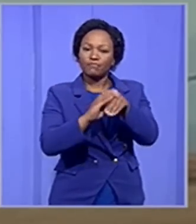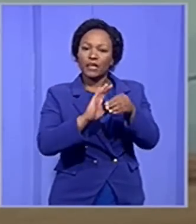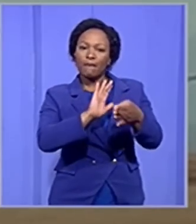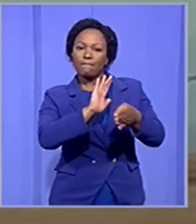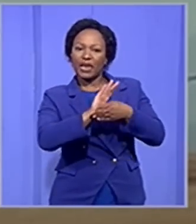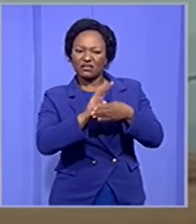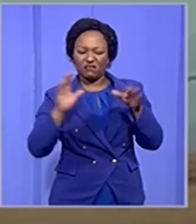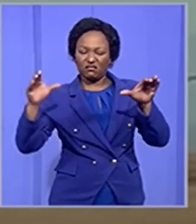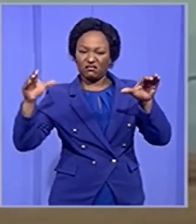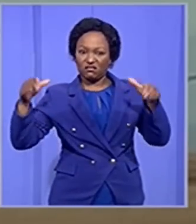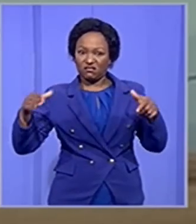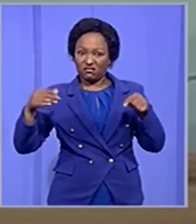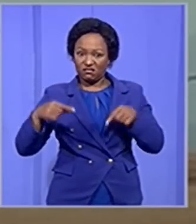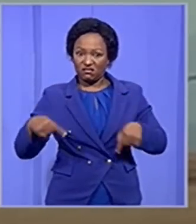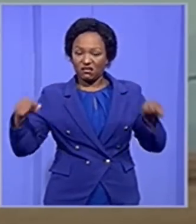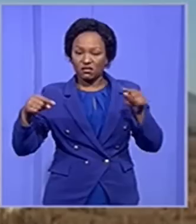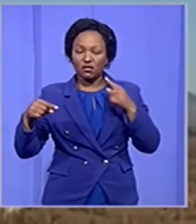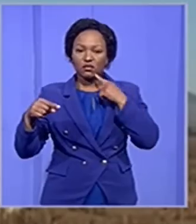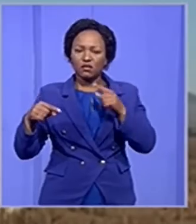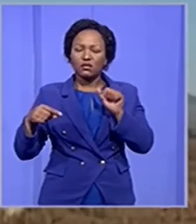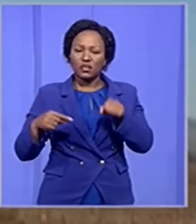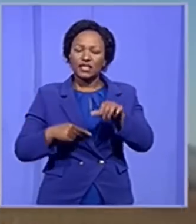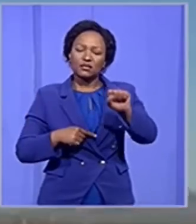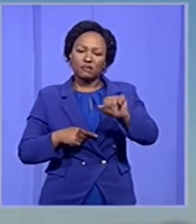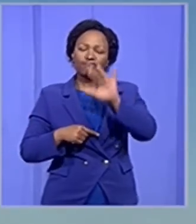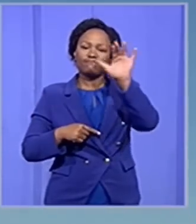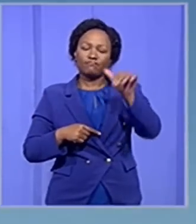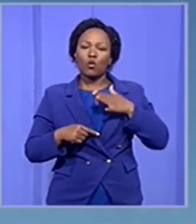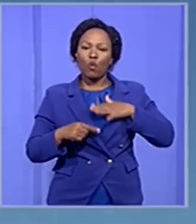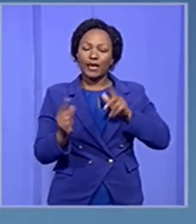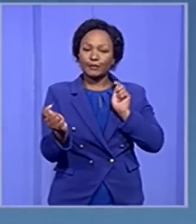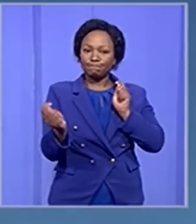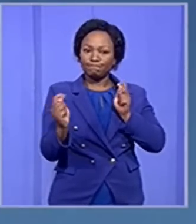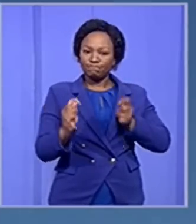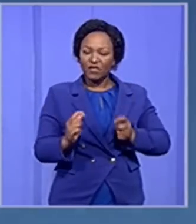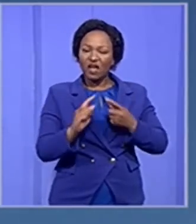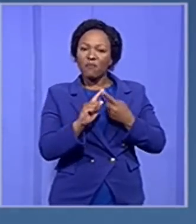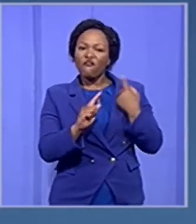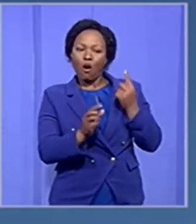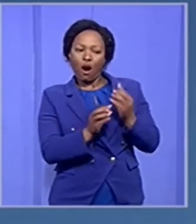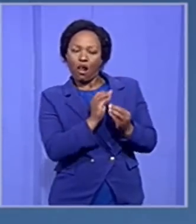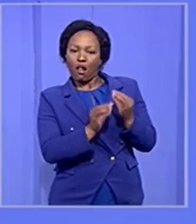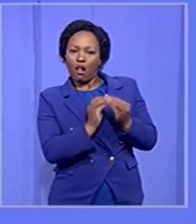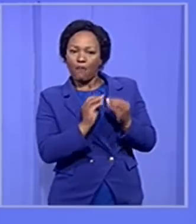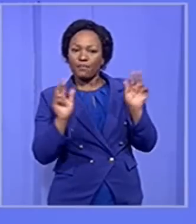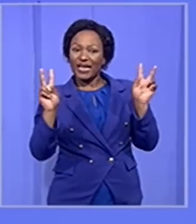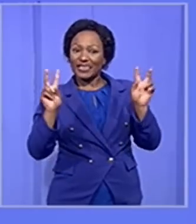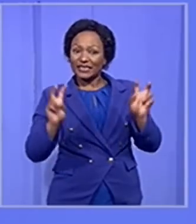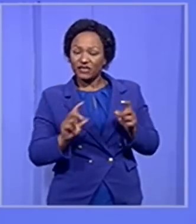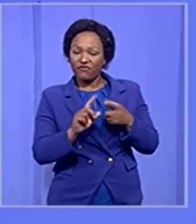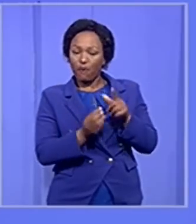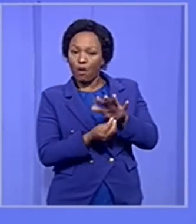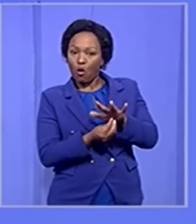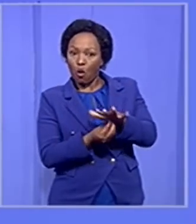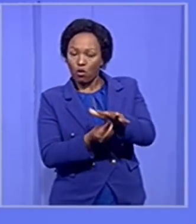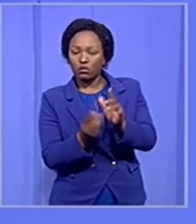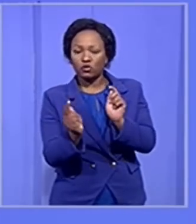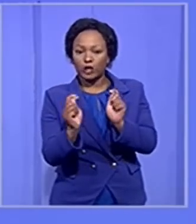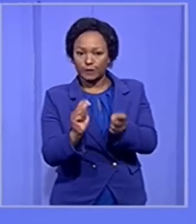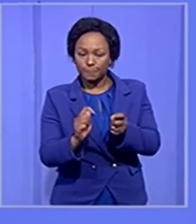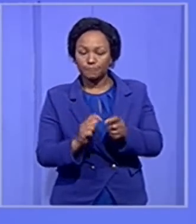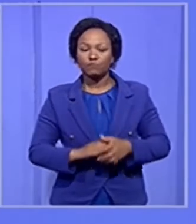gore Afrika Borwa o ikemiseditse go fetola mokgwa wa go fetla motlakase. We remain steadfast in our